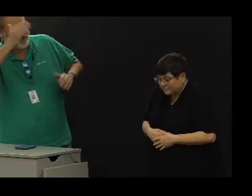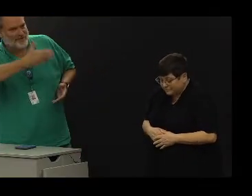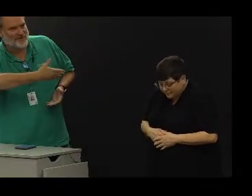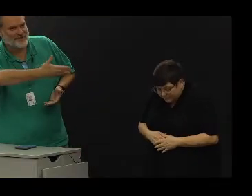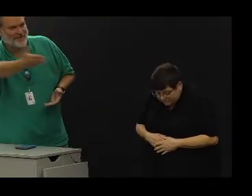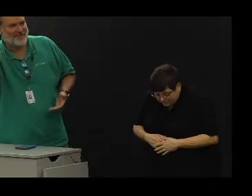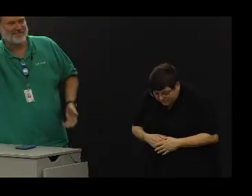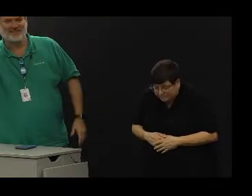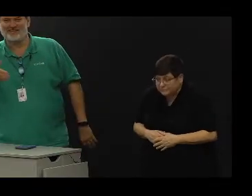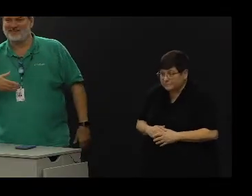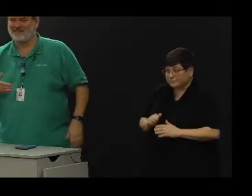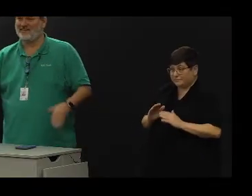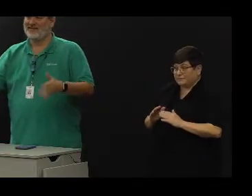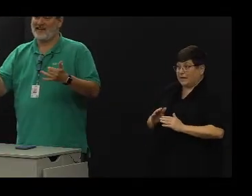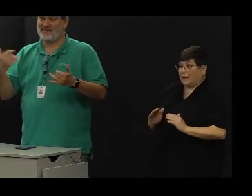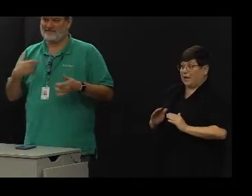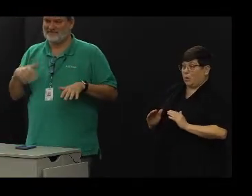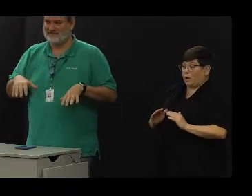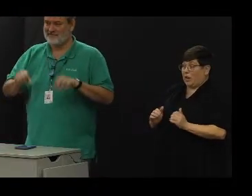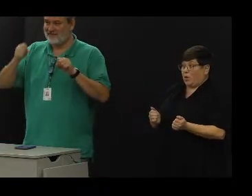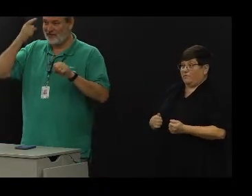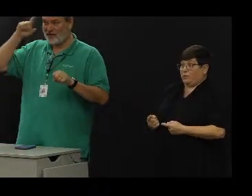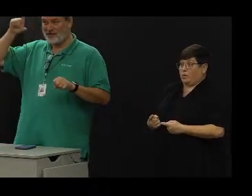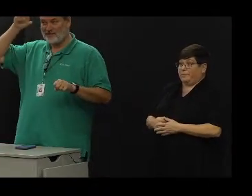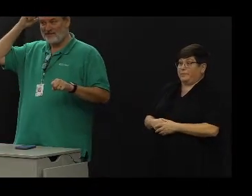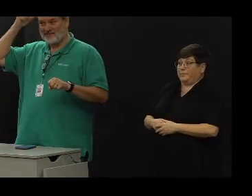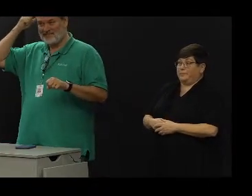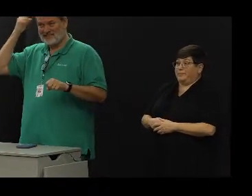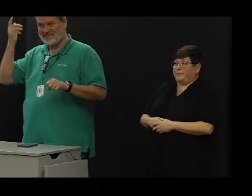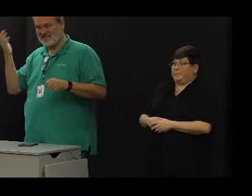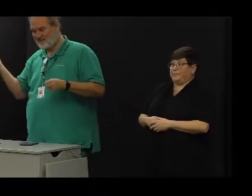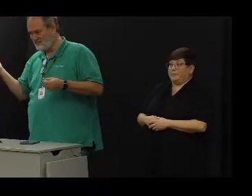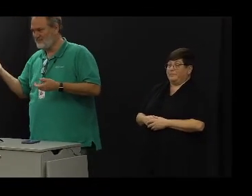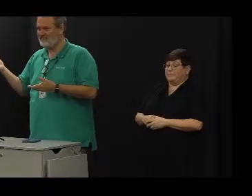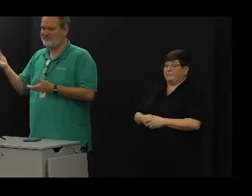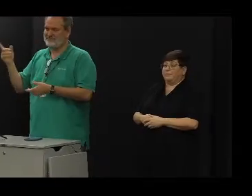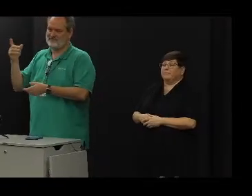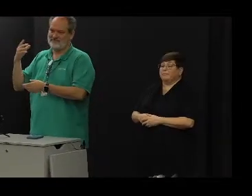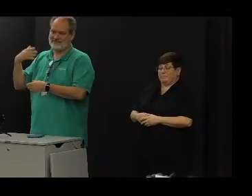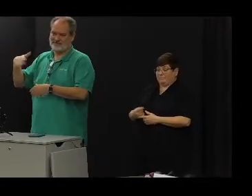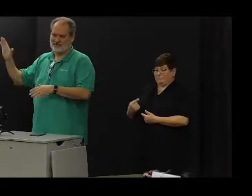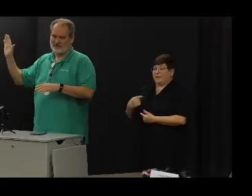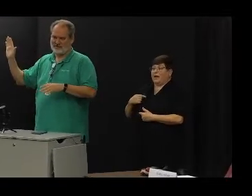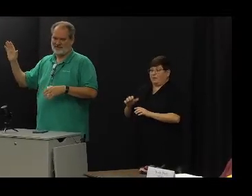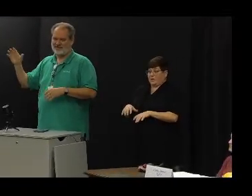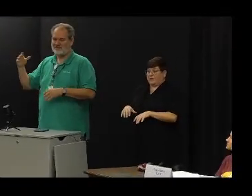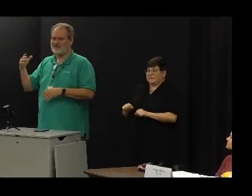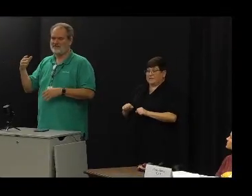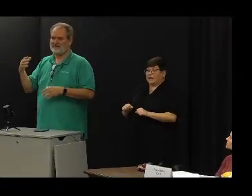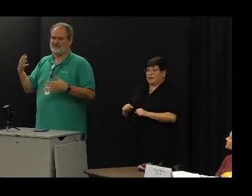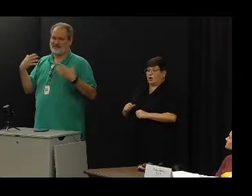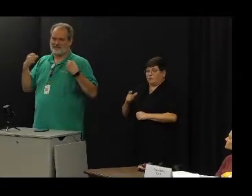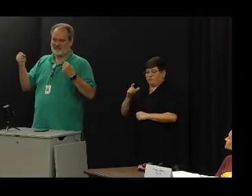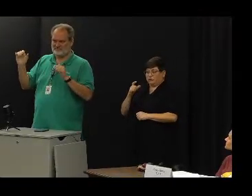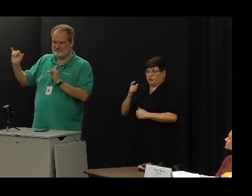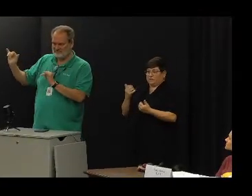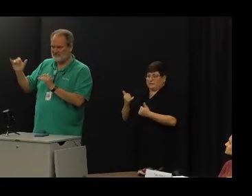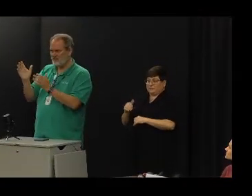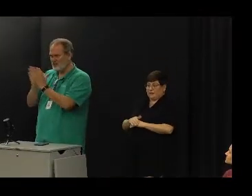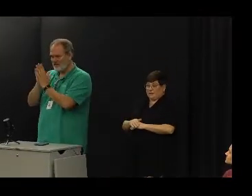All right, hello everybody. Hello all. Now I am taking over for Justin this